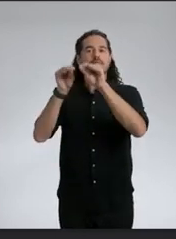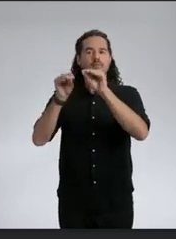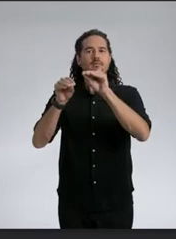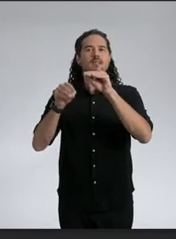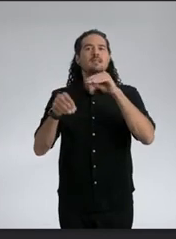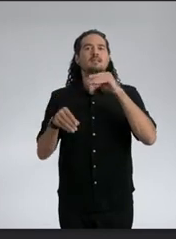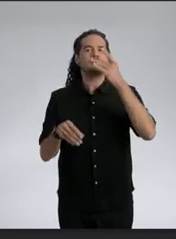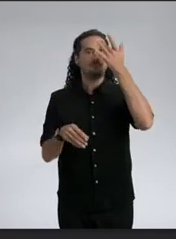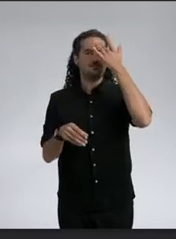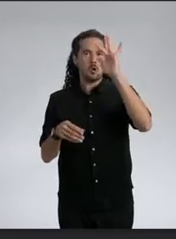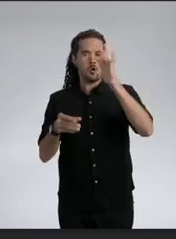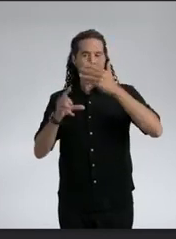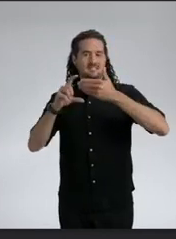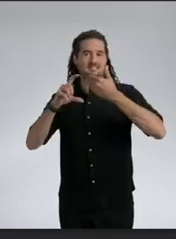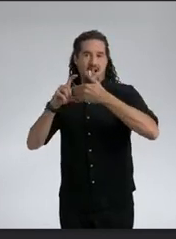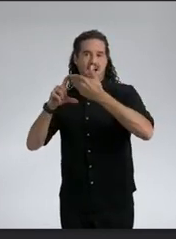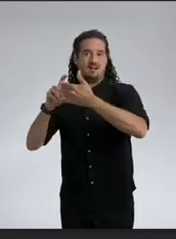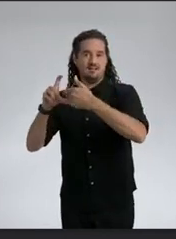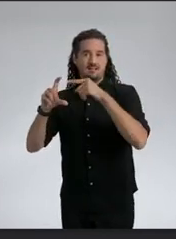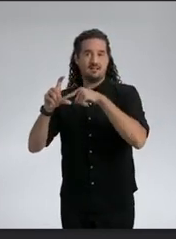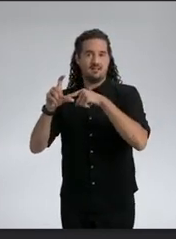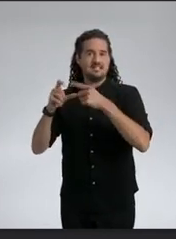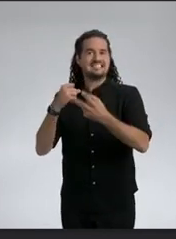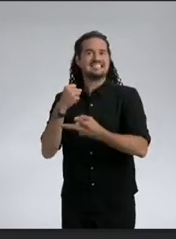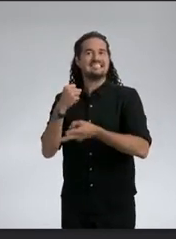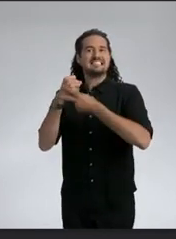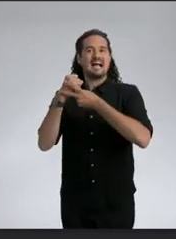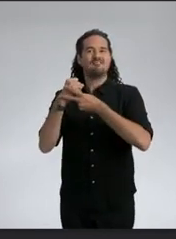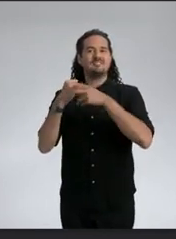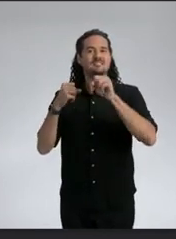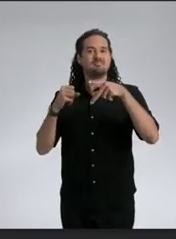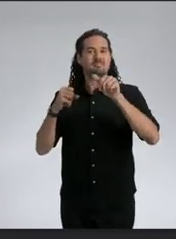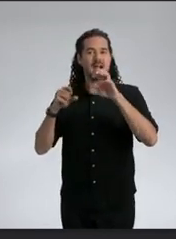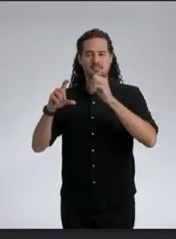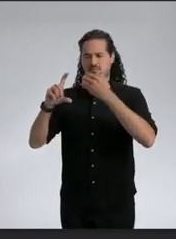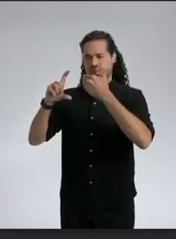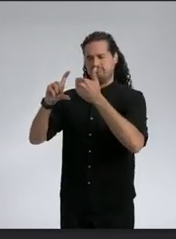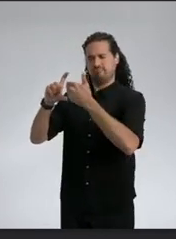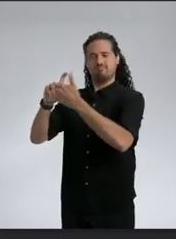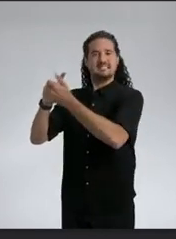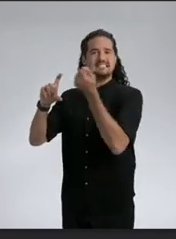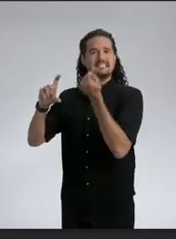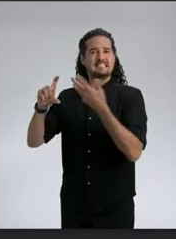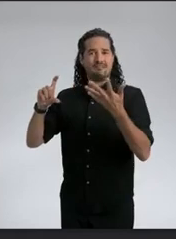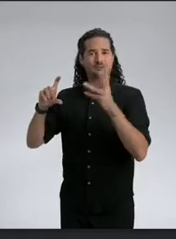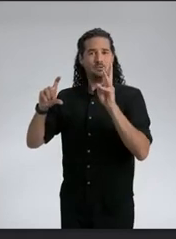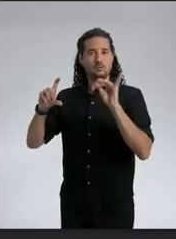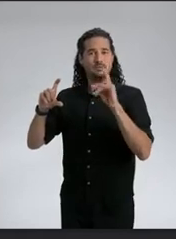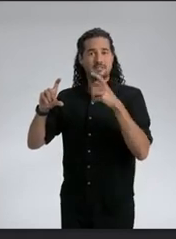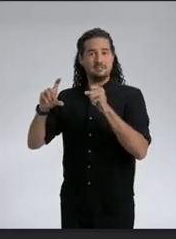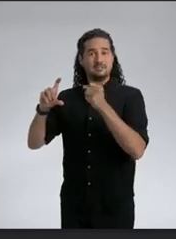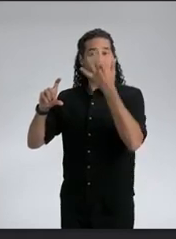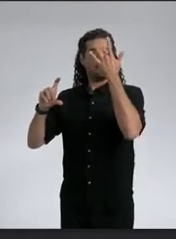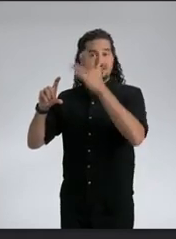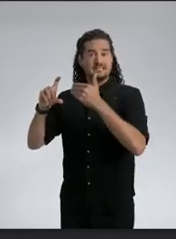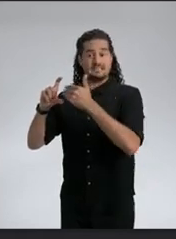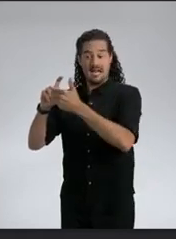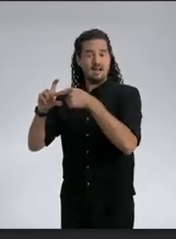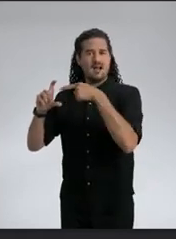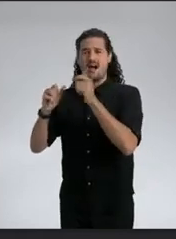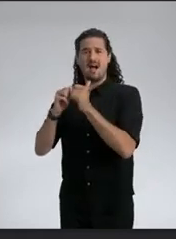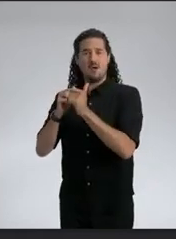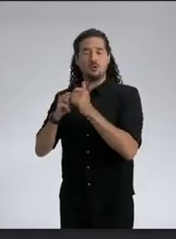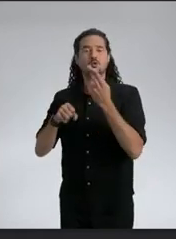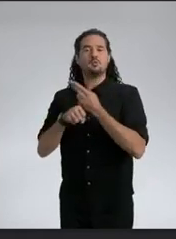let you save space by placing multiple widgets on top of each other. Smart stacks use on-device intelligence to show the